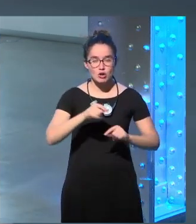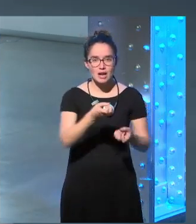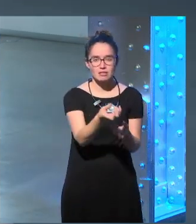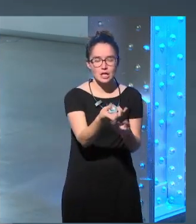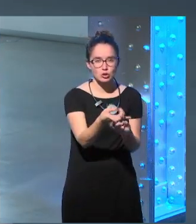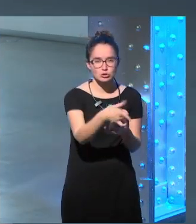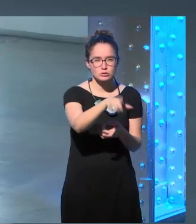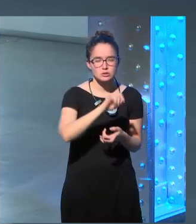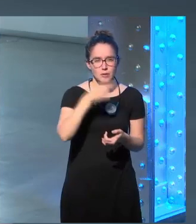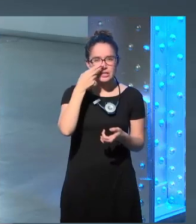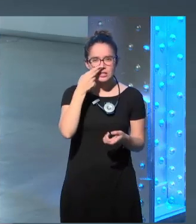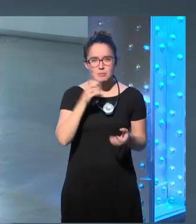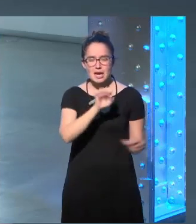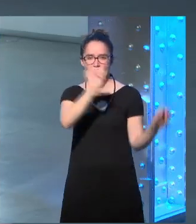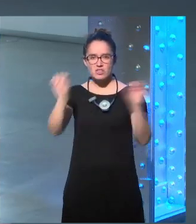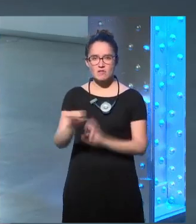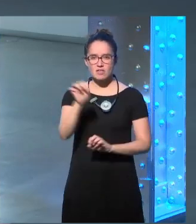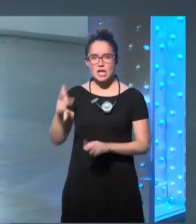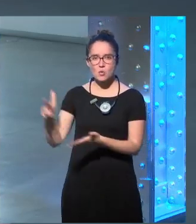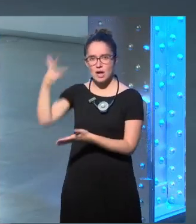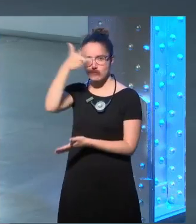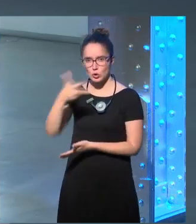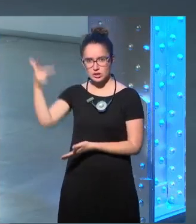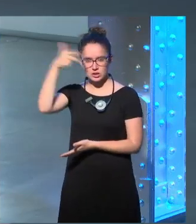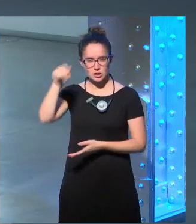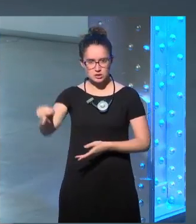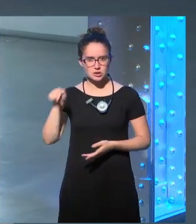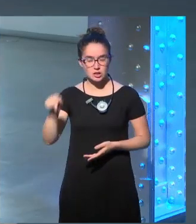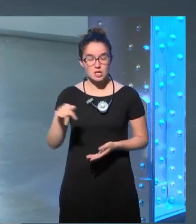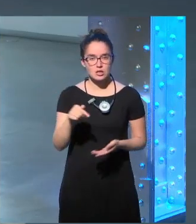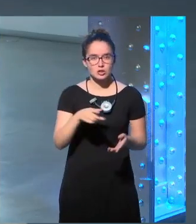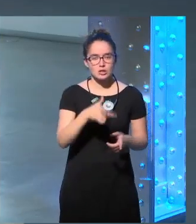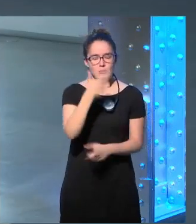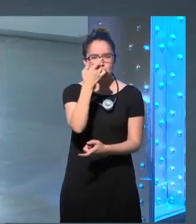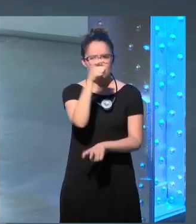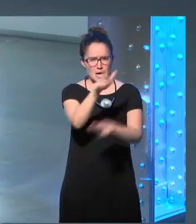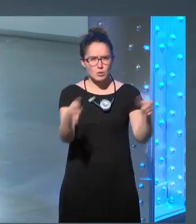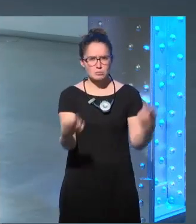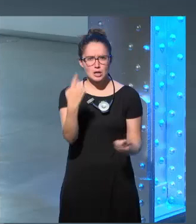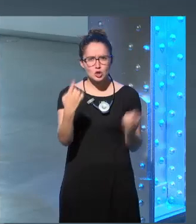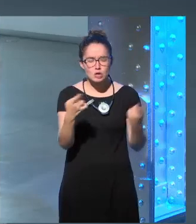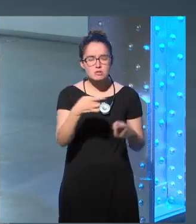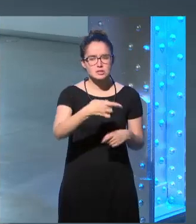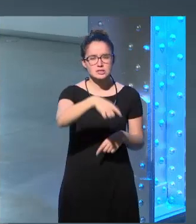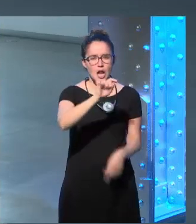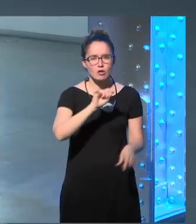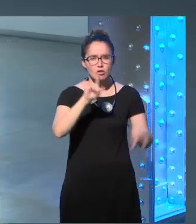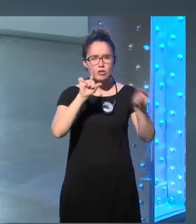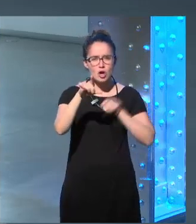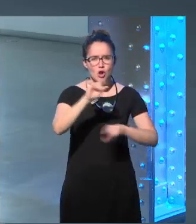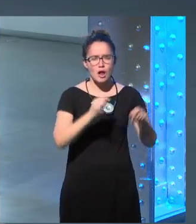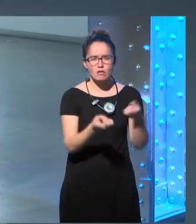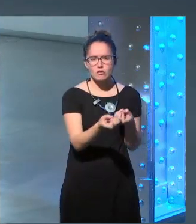which relates to selecting the data that we need to sustain our hypothesis. And you see that many people are picking